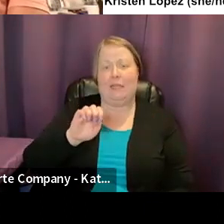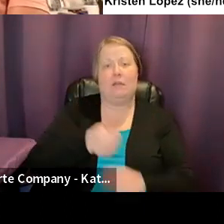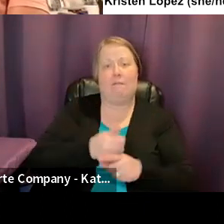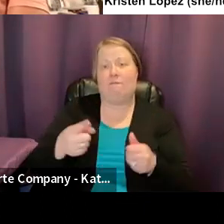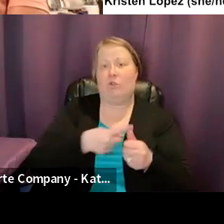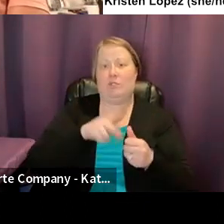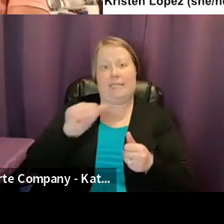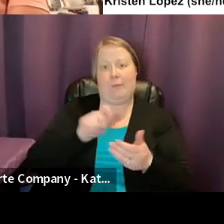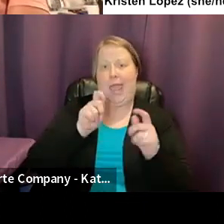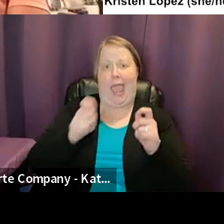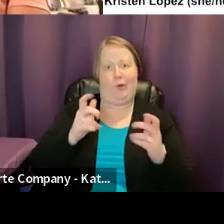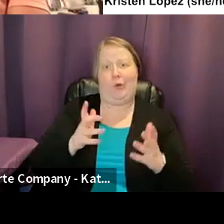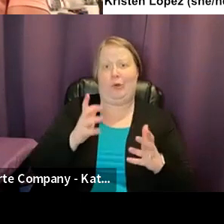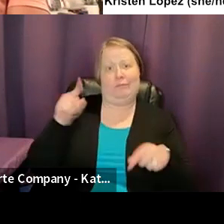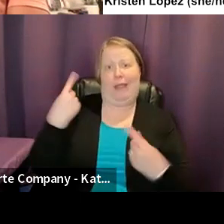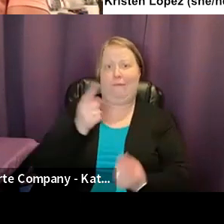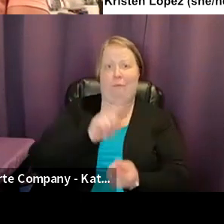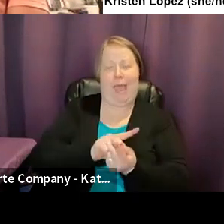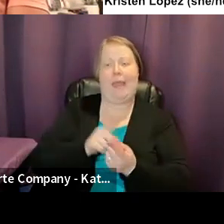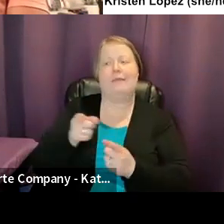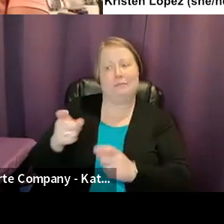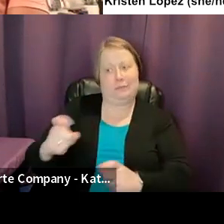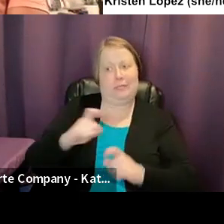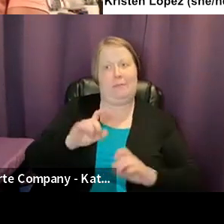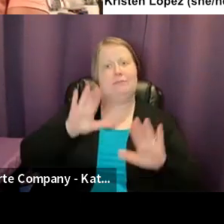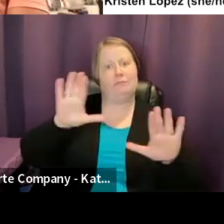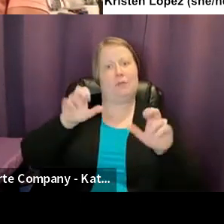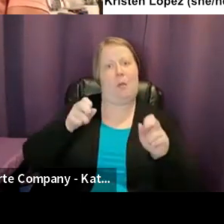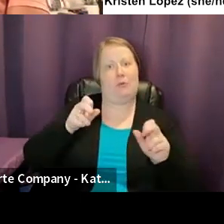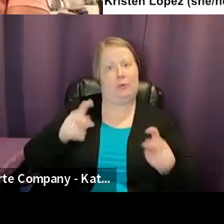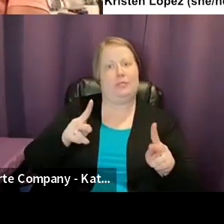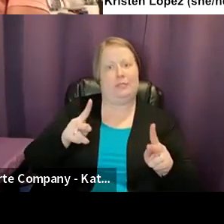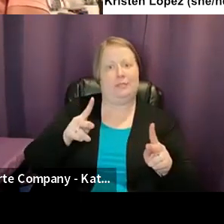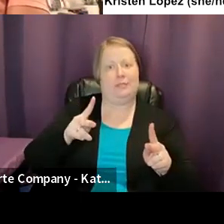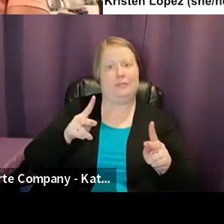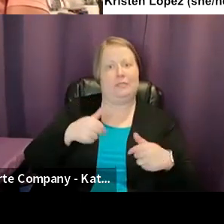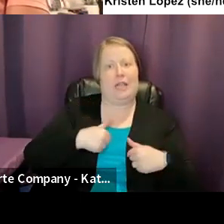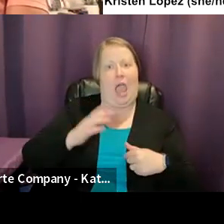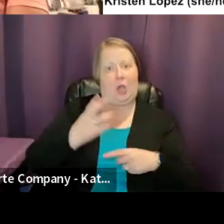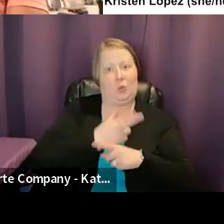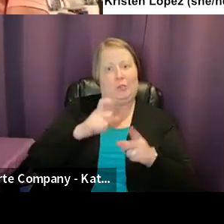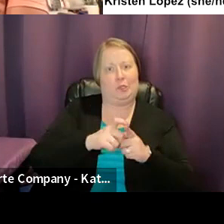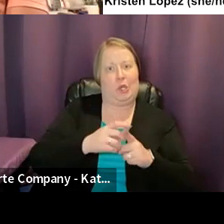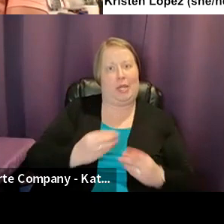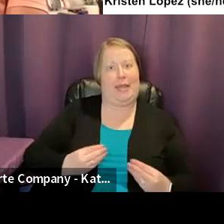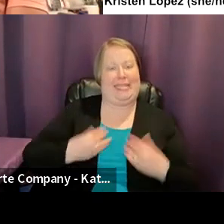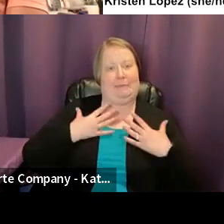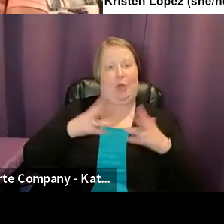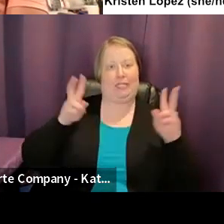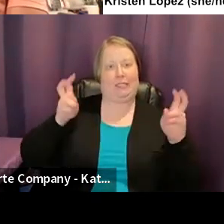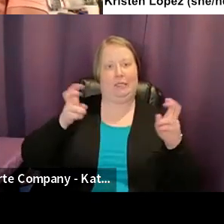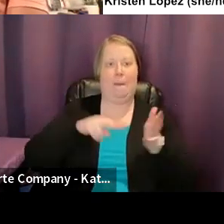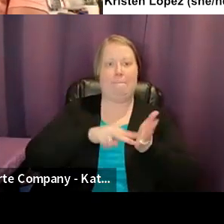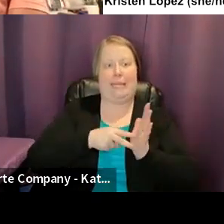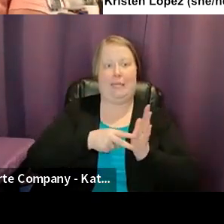met. And she gave me some great opportunities and was really, I use the term inspiration in the sense